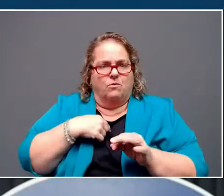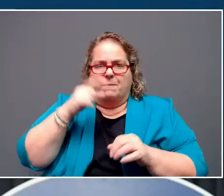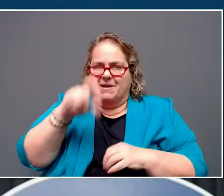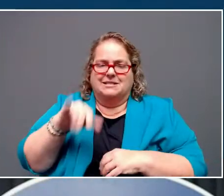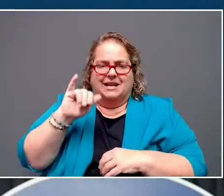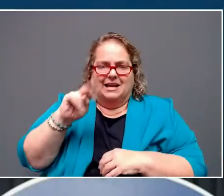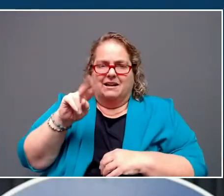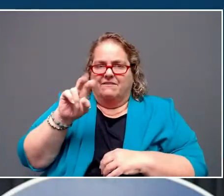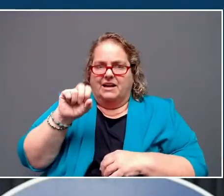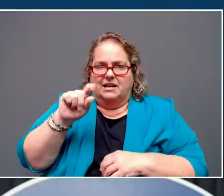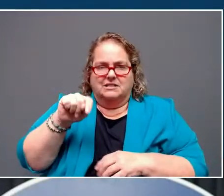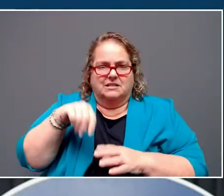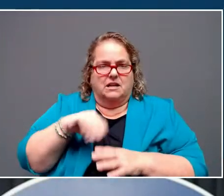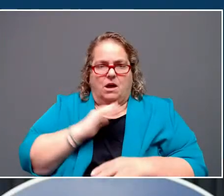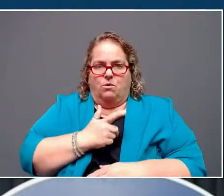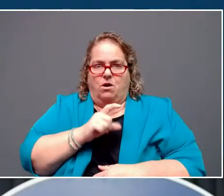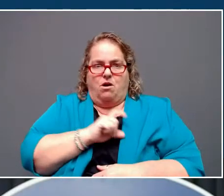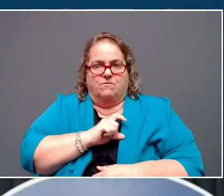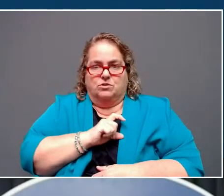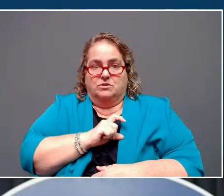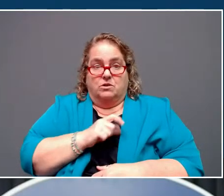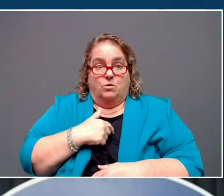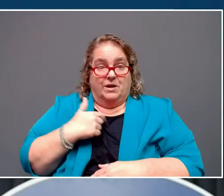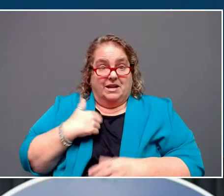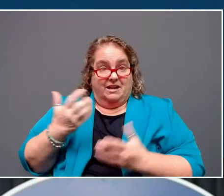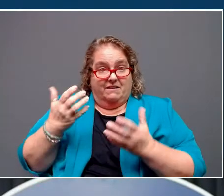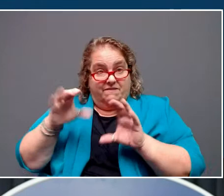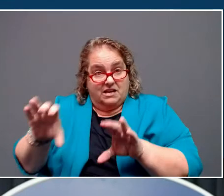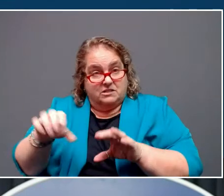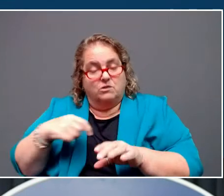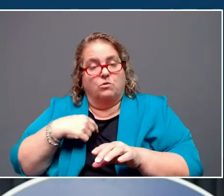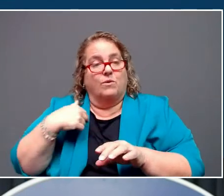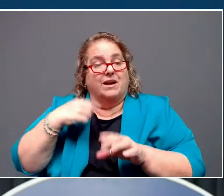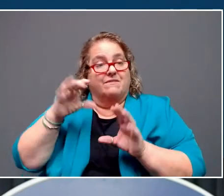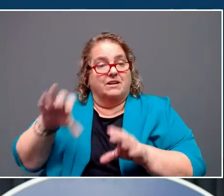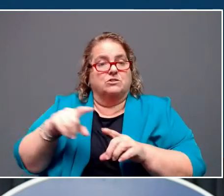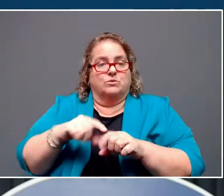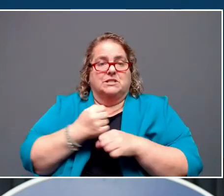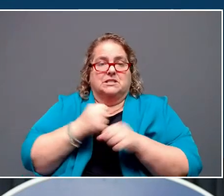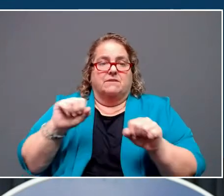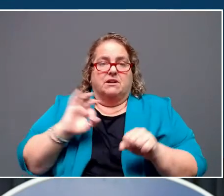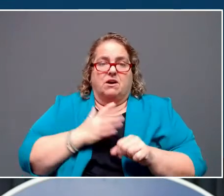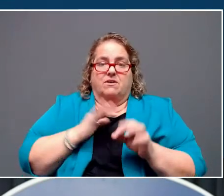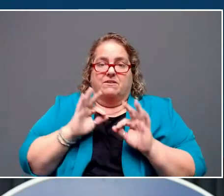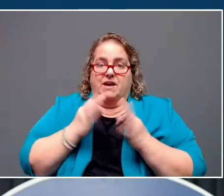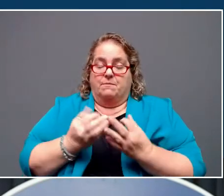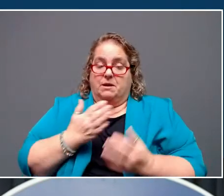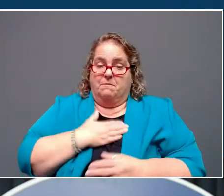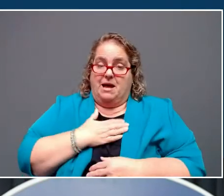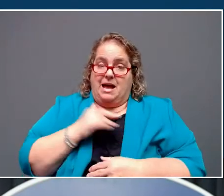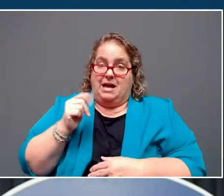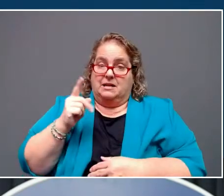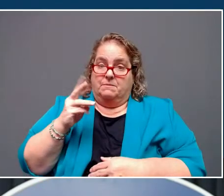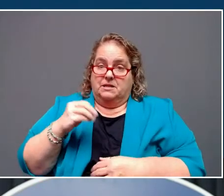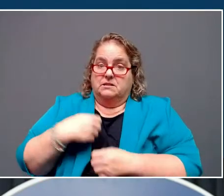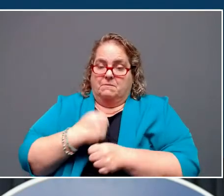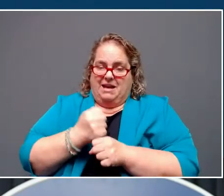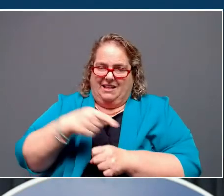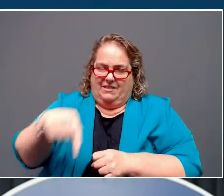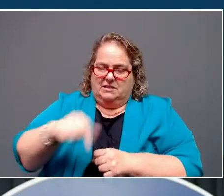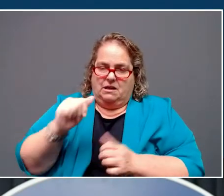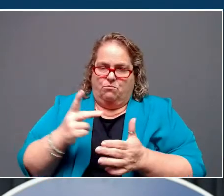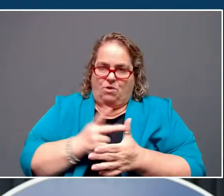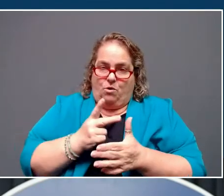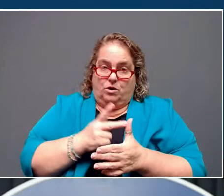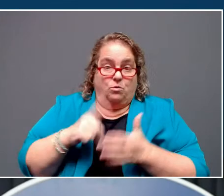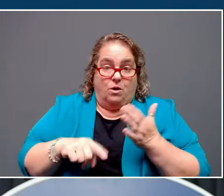through those investments, we're investing in the safety of our families. So my administration is making this a priority. Here's what we've done.